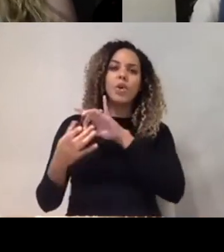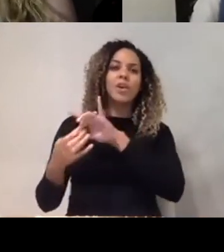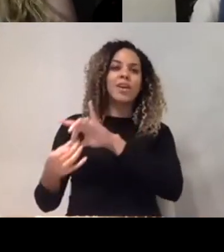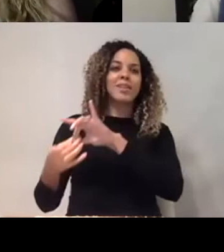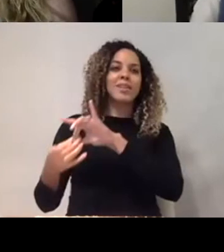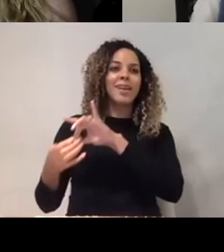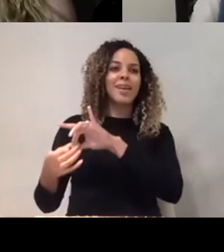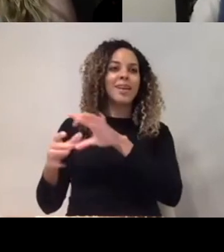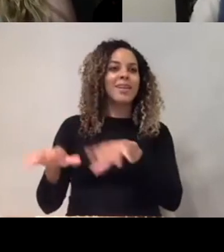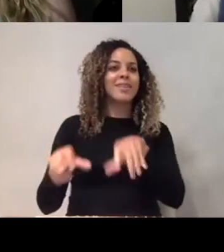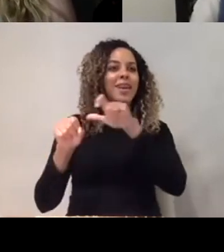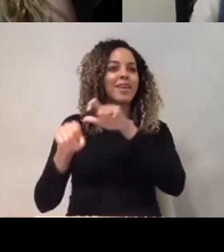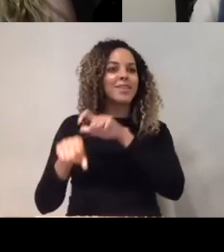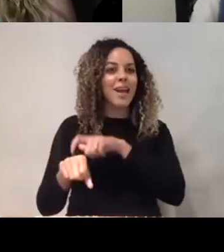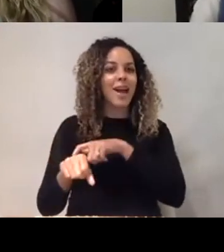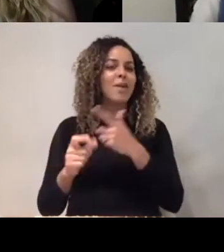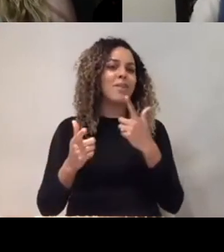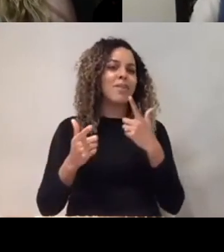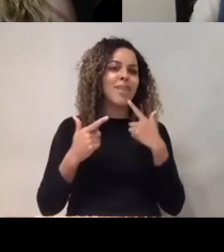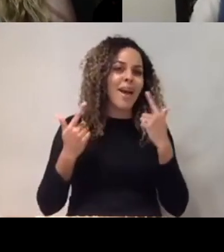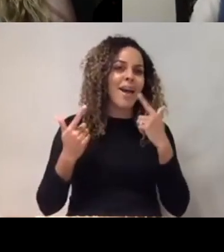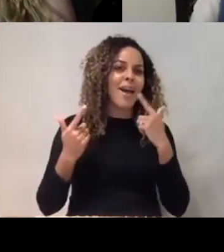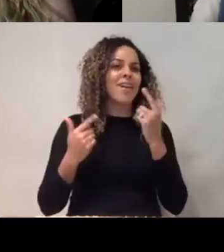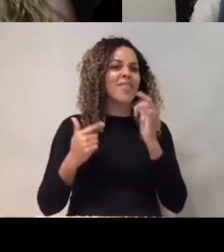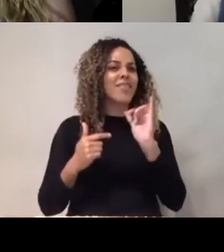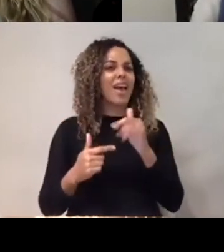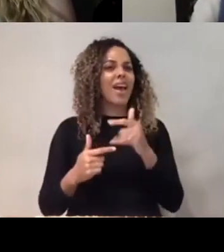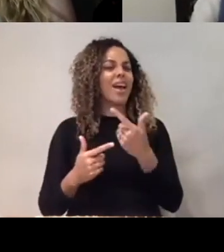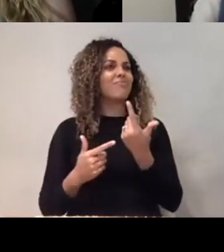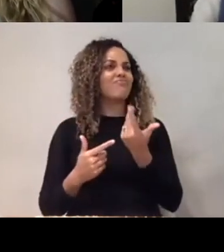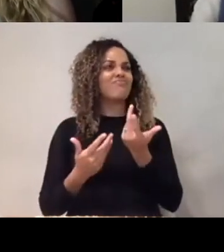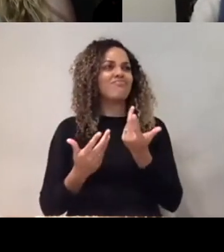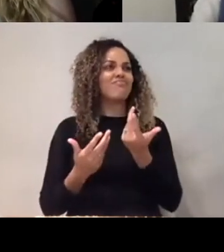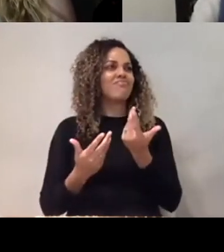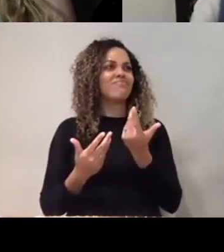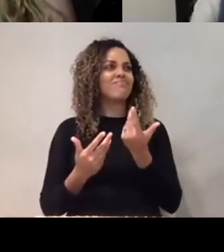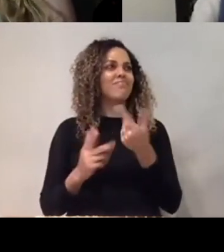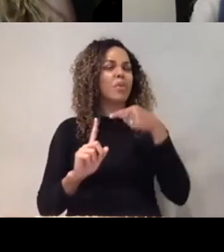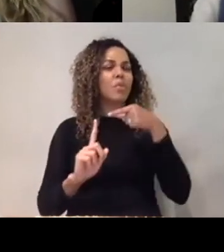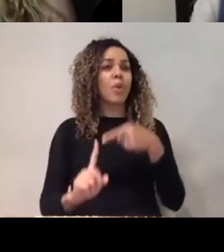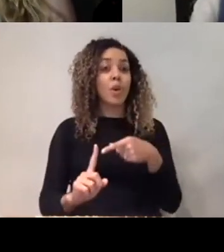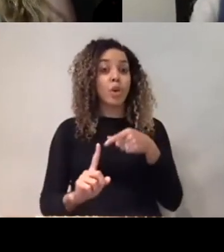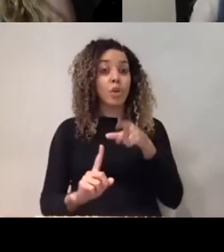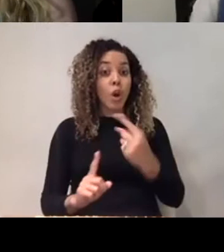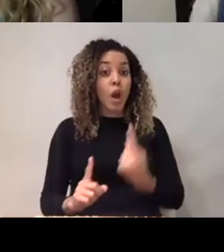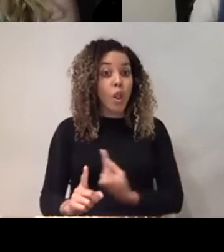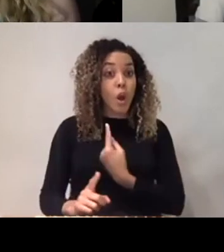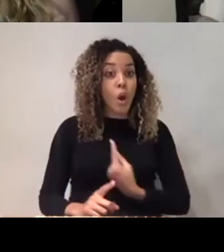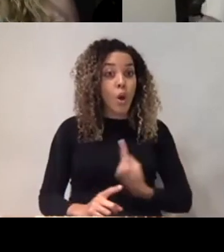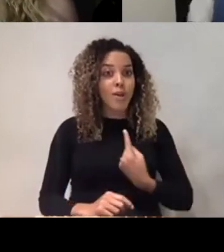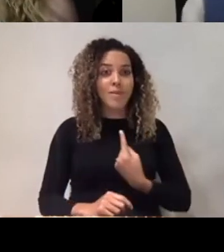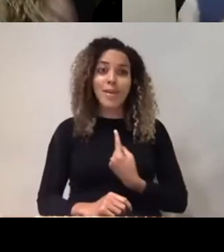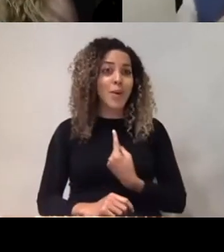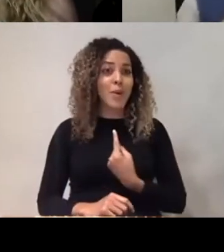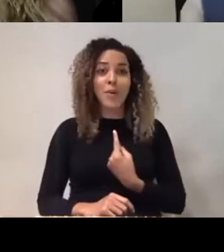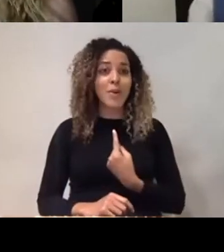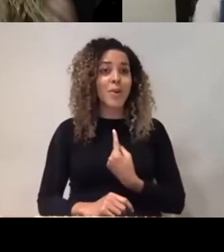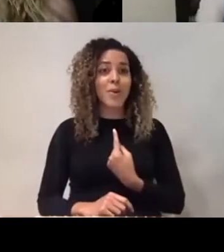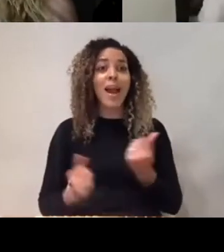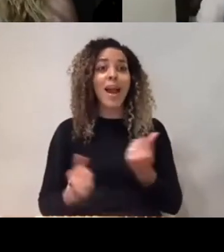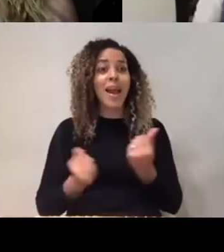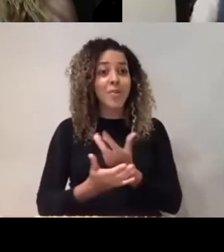at our relatable talk. Like, you're not alone in life, and that literally everything's gonna be